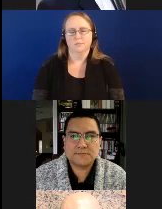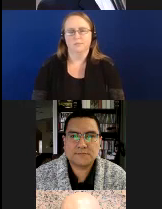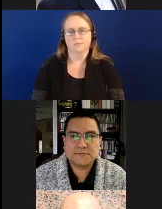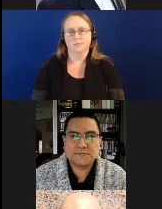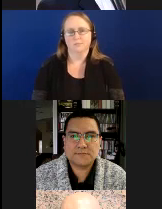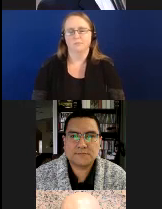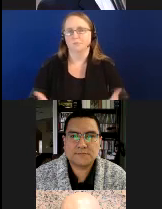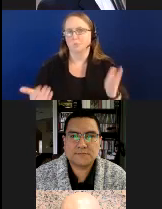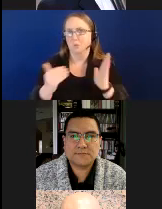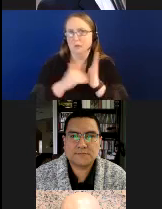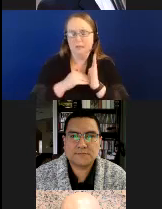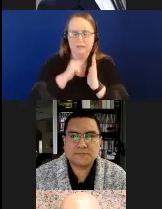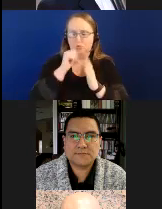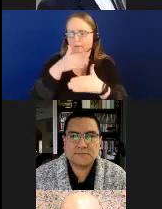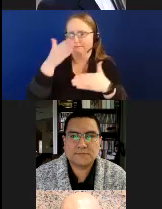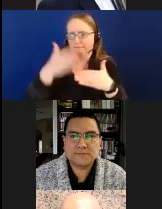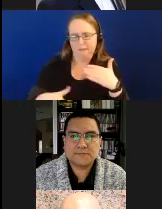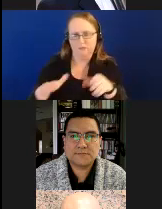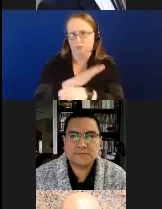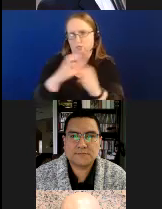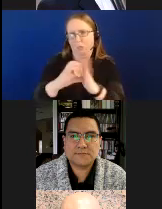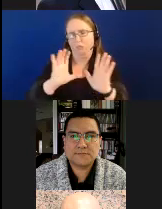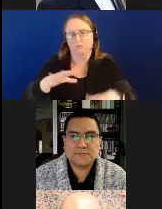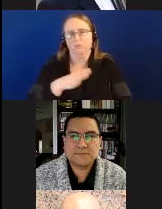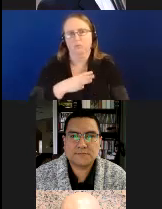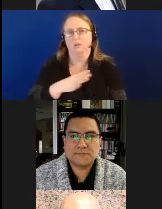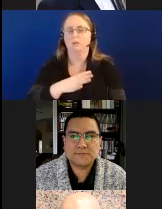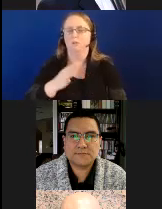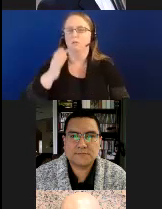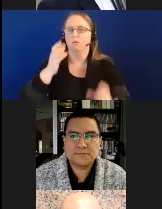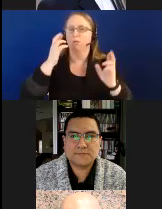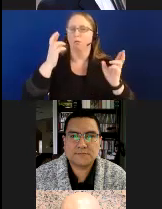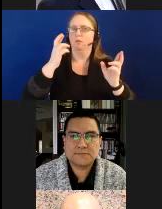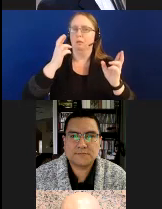So again, if you didn't get through the whole thing, that's okay. Hopefully if you